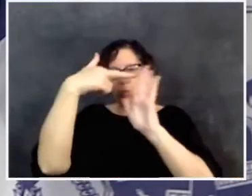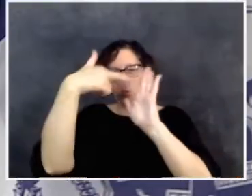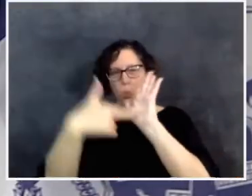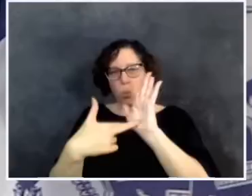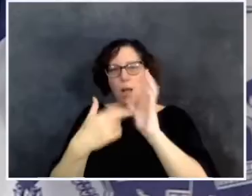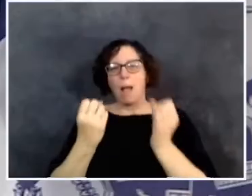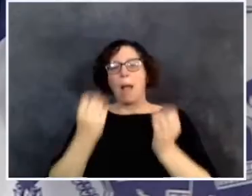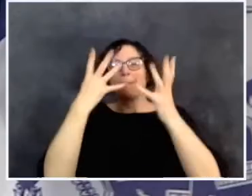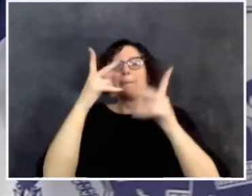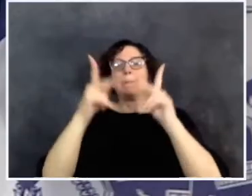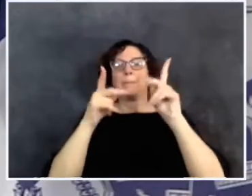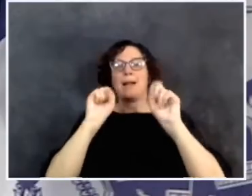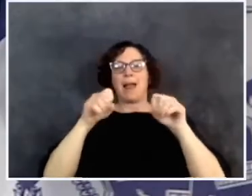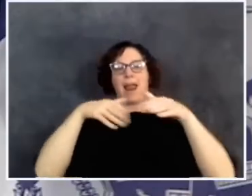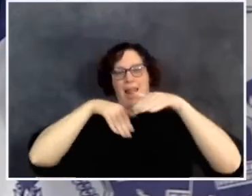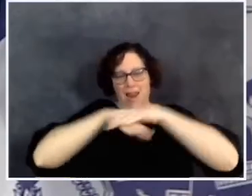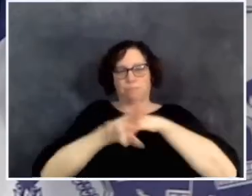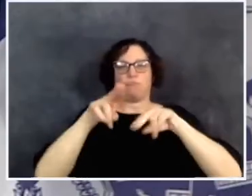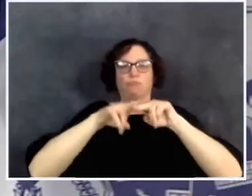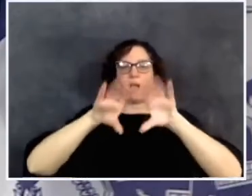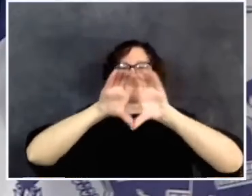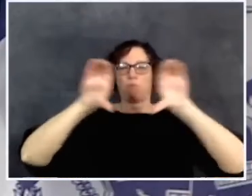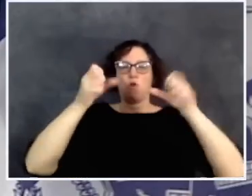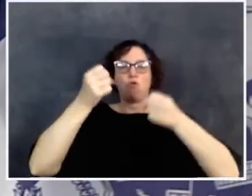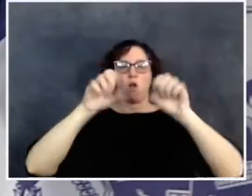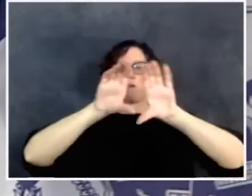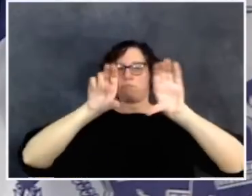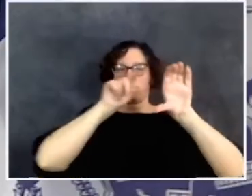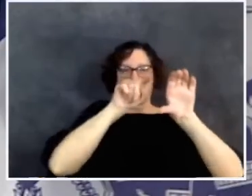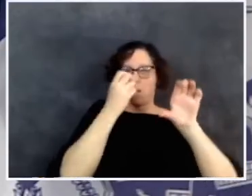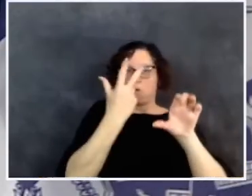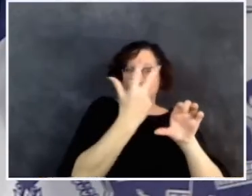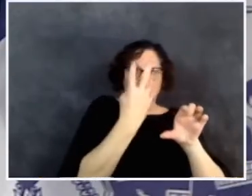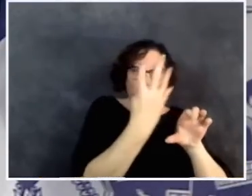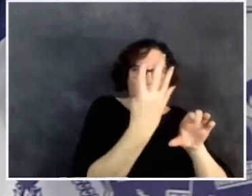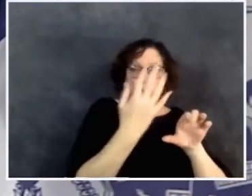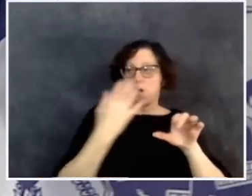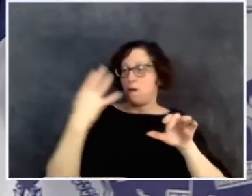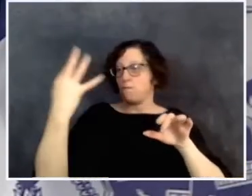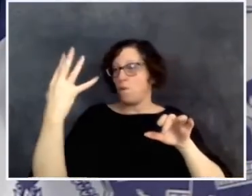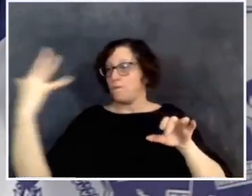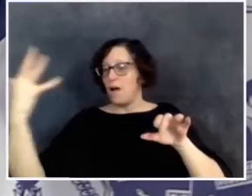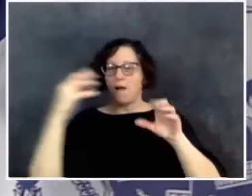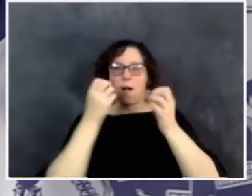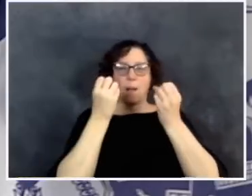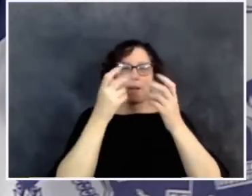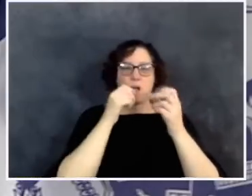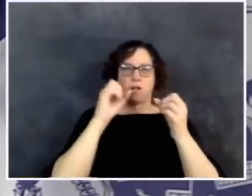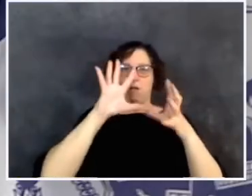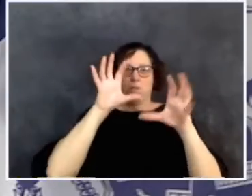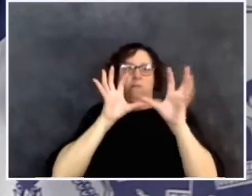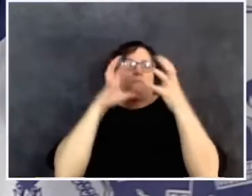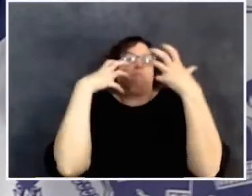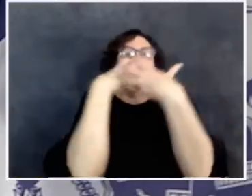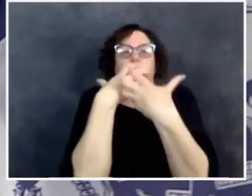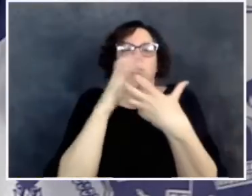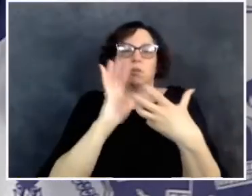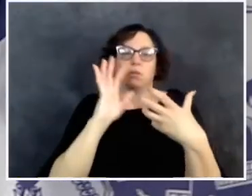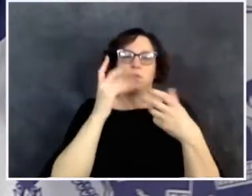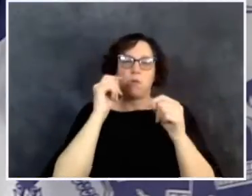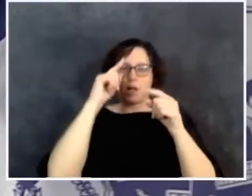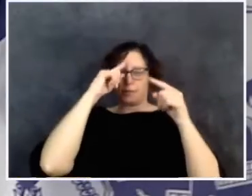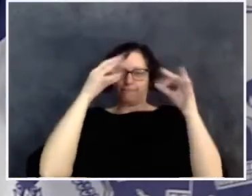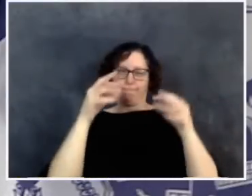But I think the real question here is, if we continue